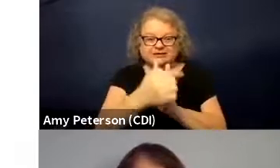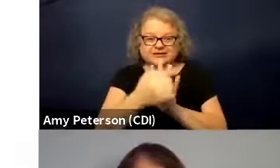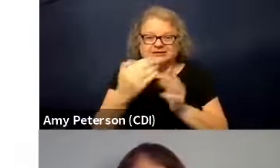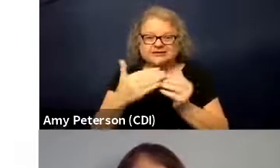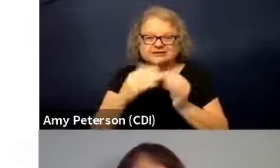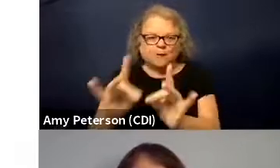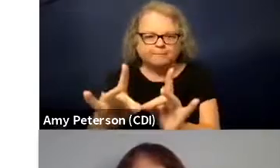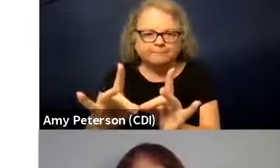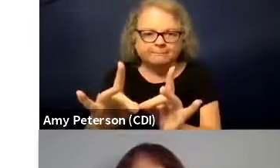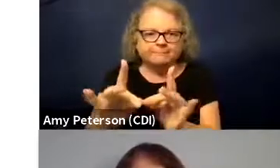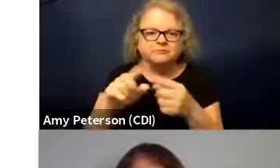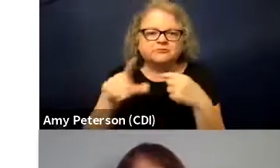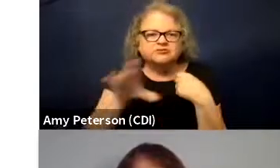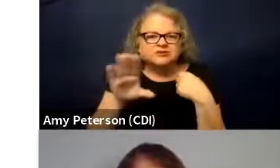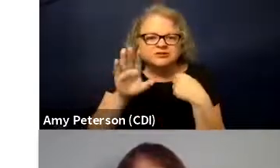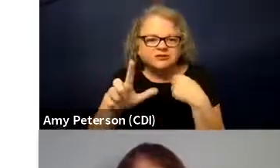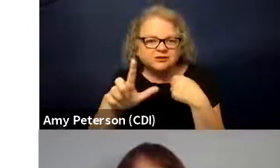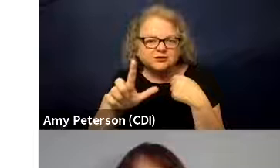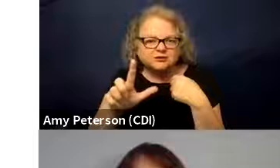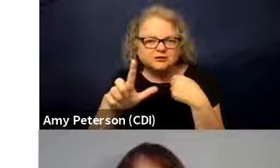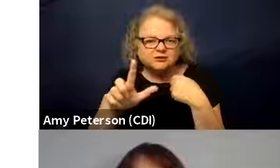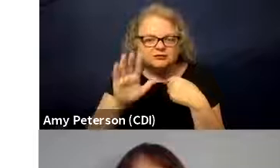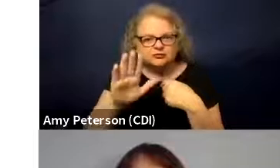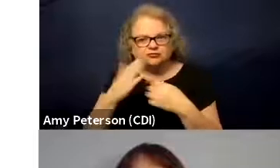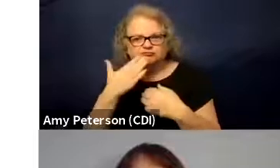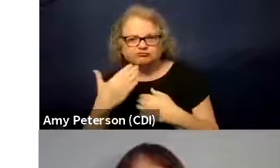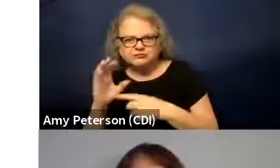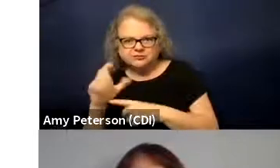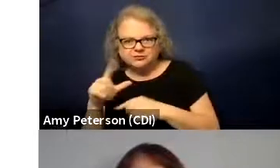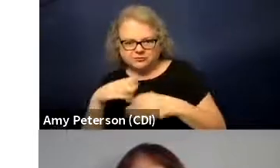the cell to make more virus.